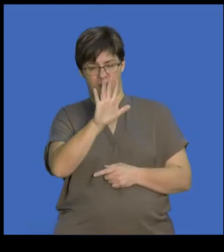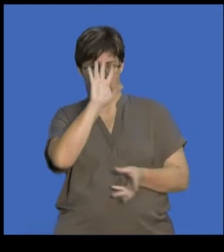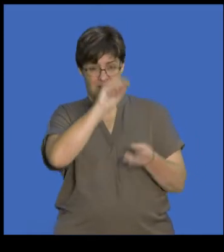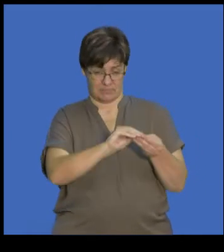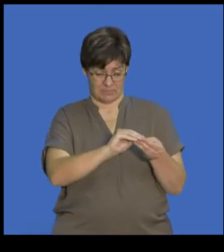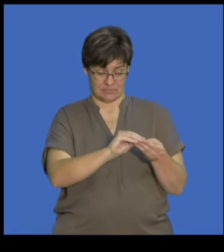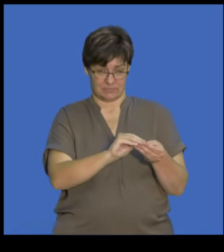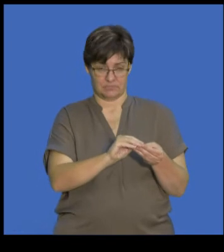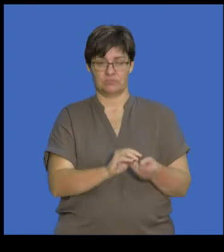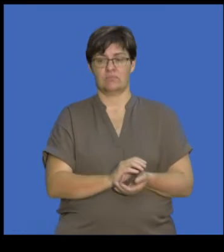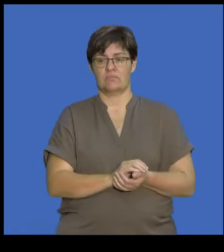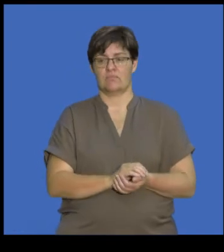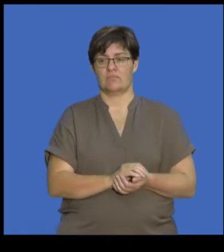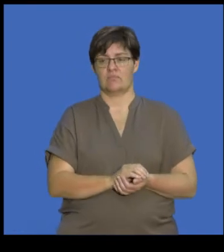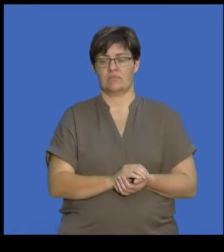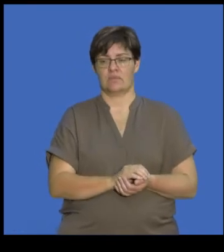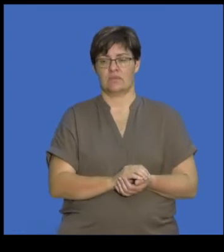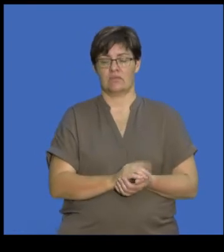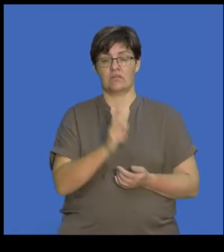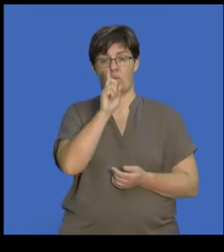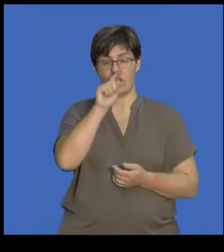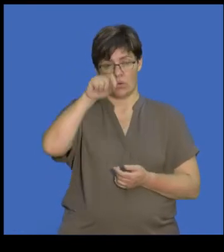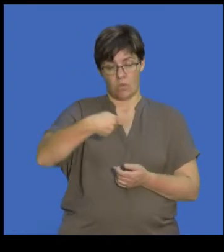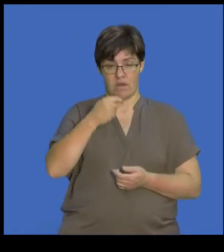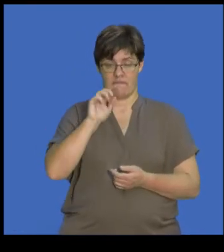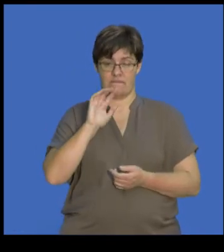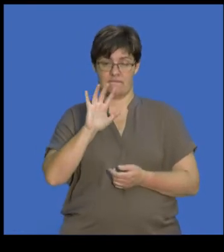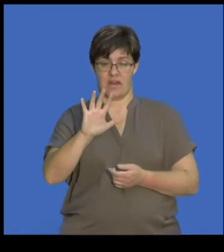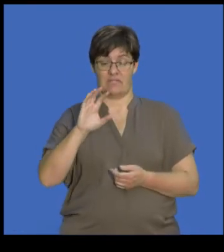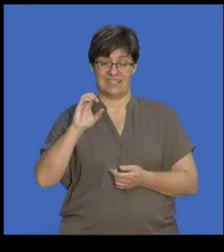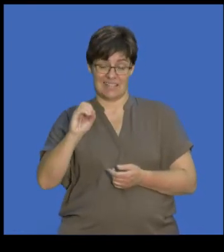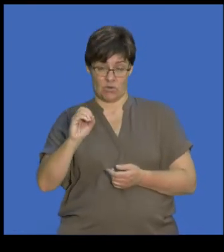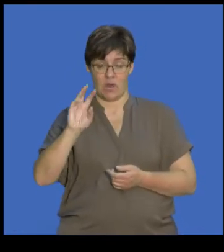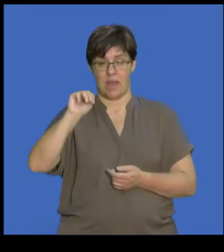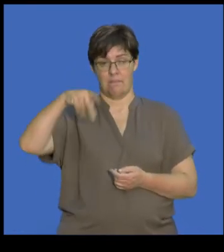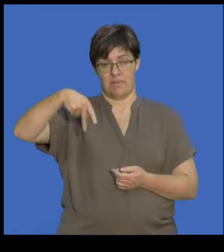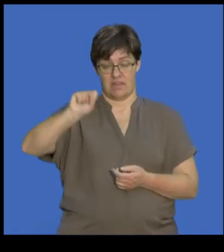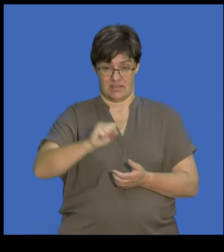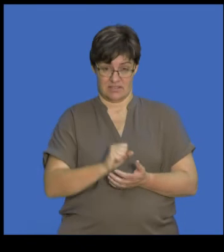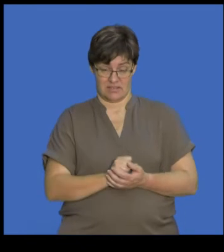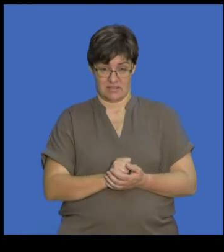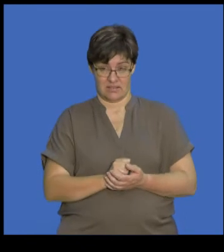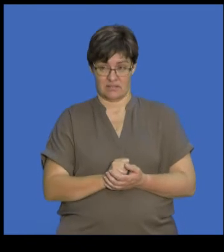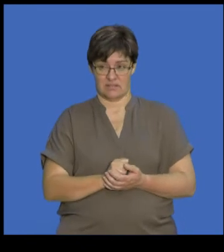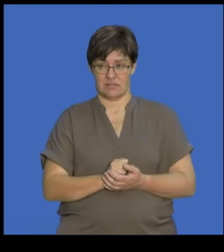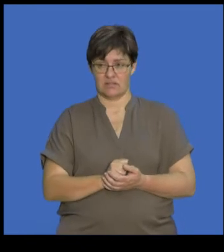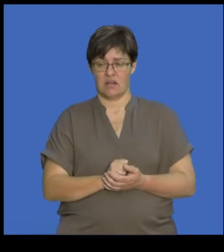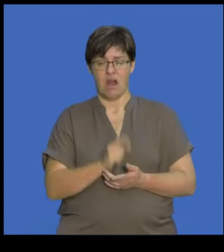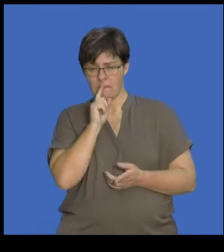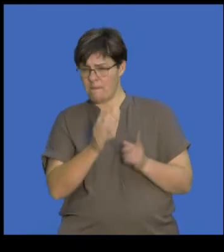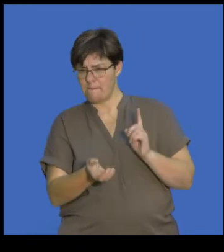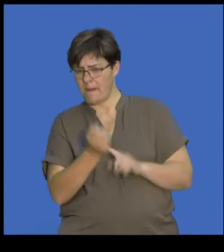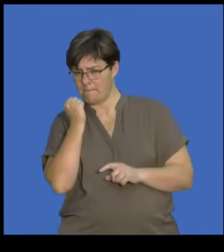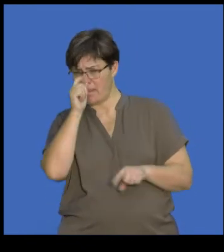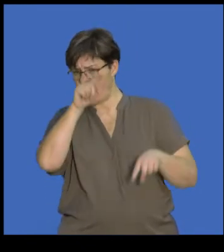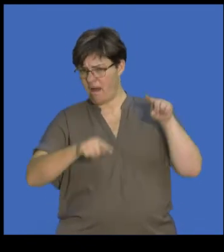it gives us 1.50 amperes, okay? we can all immediately pick up the trend that as